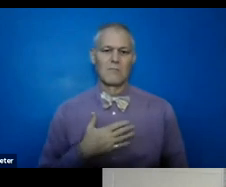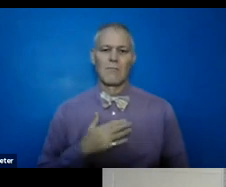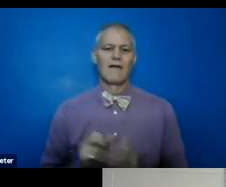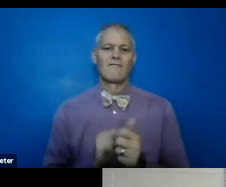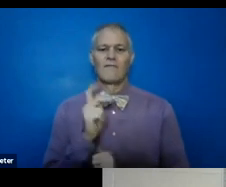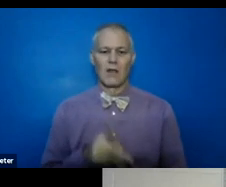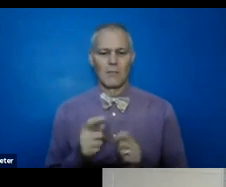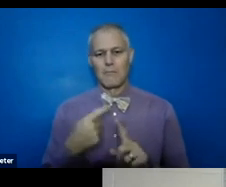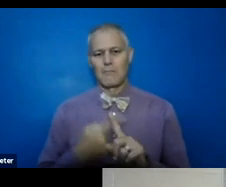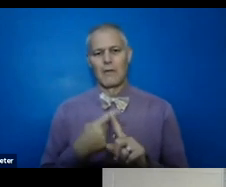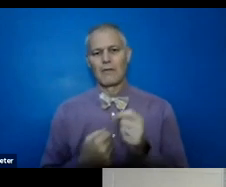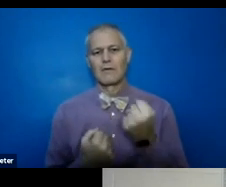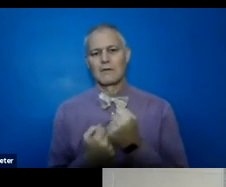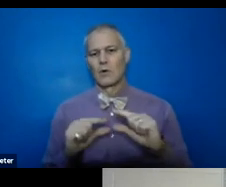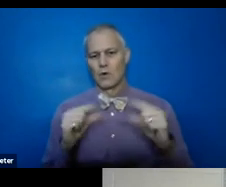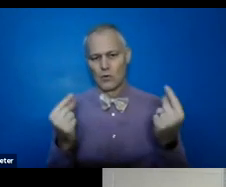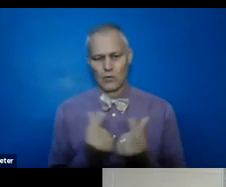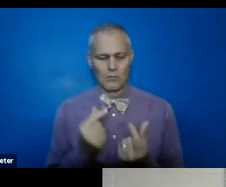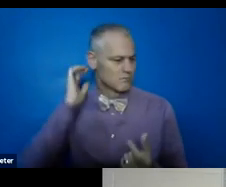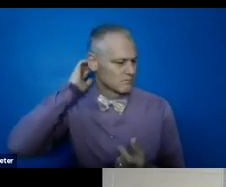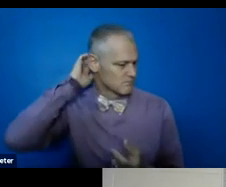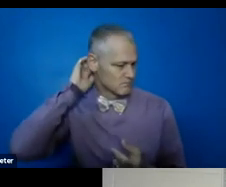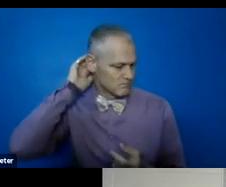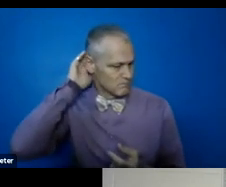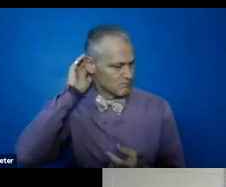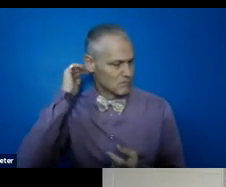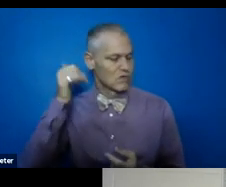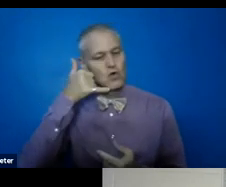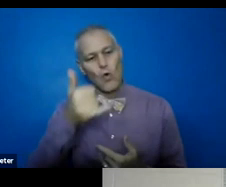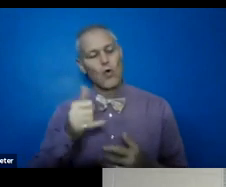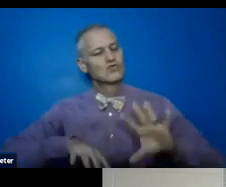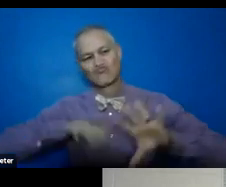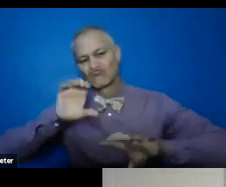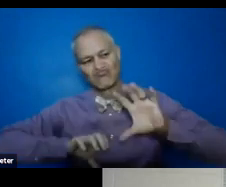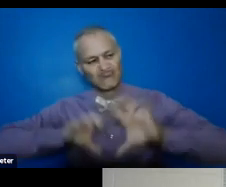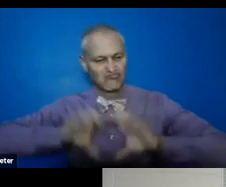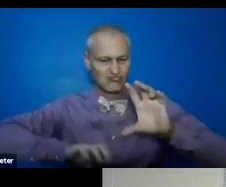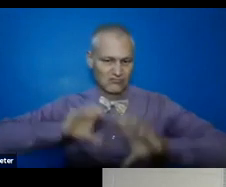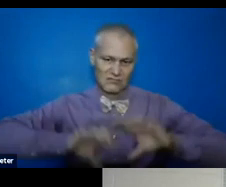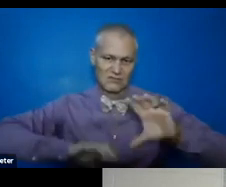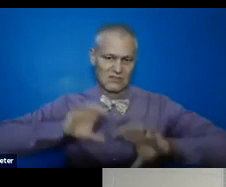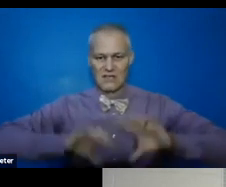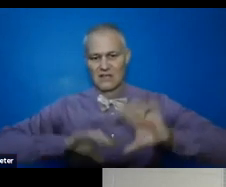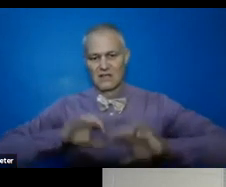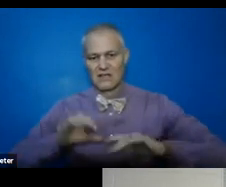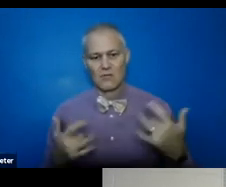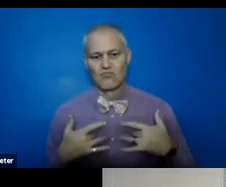monthly support groups, where we just get on a call and we just talk, just like a bunch of men